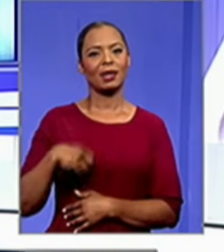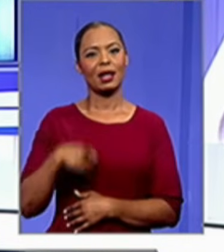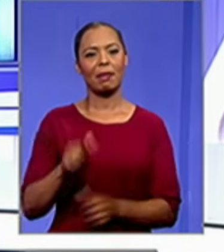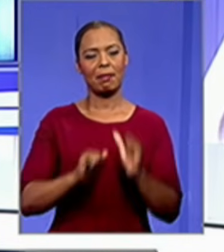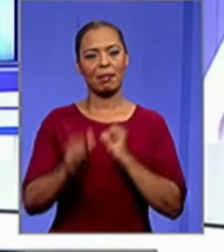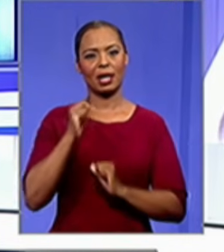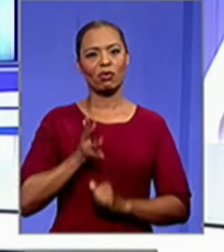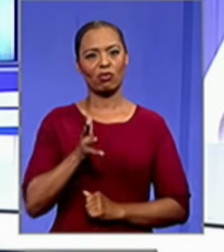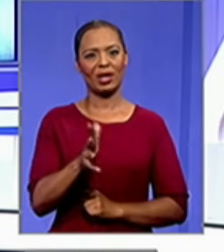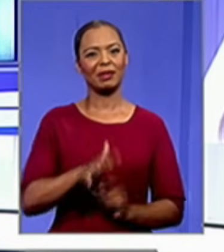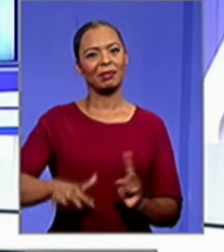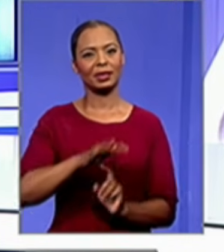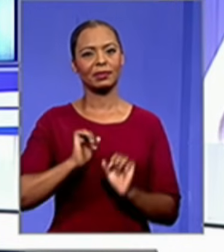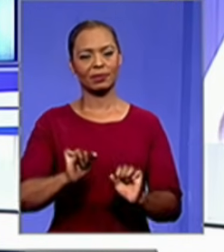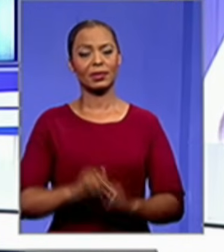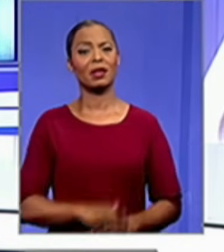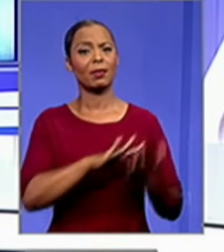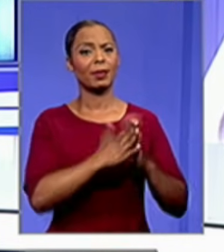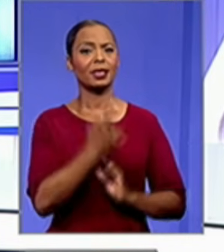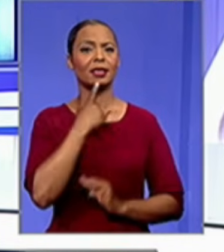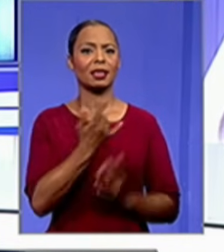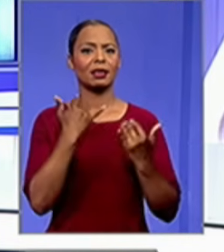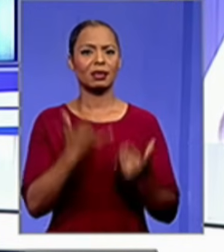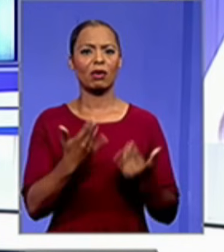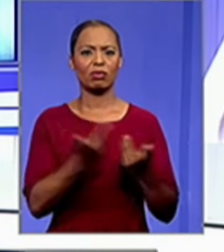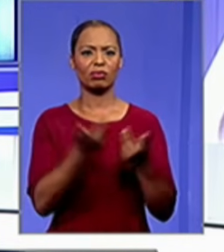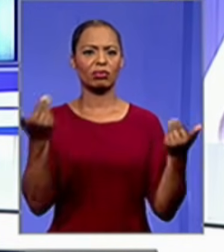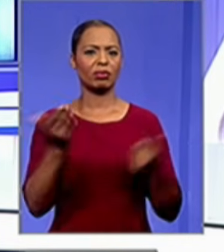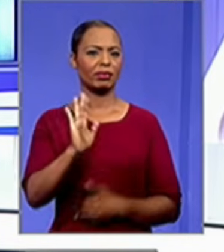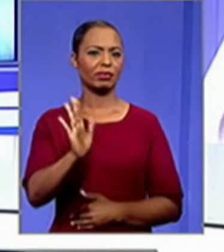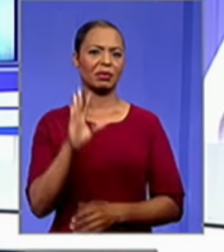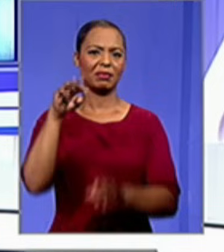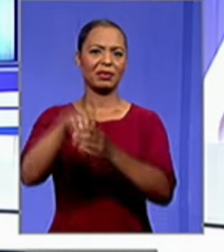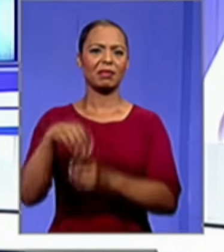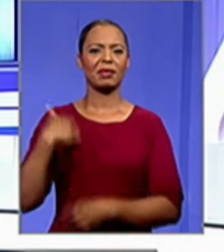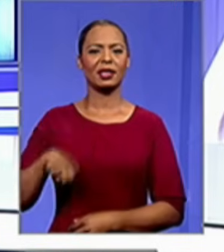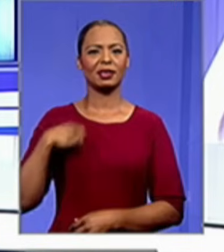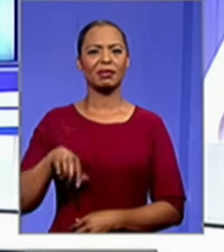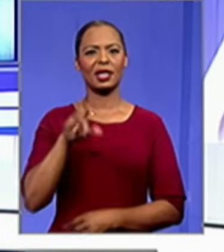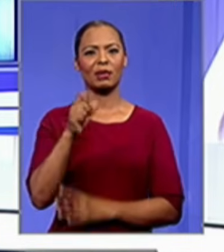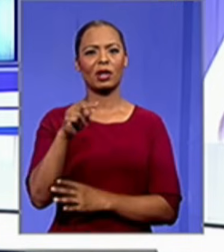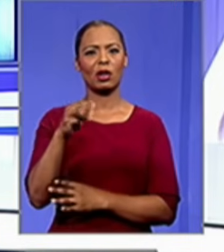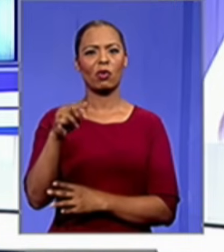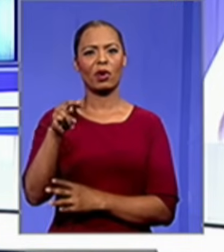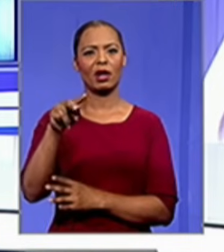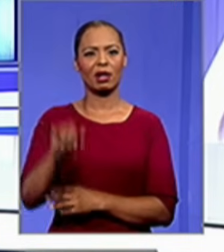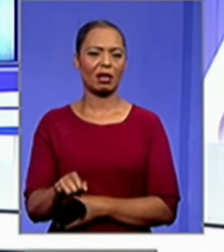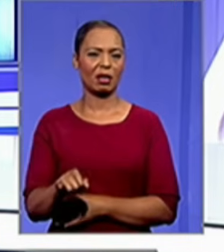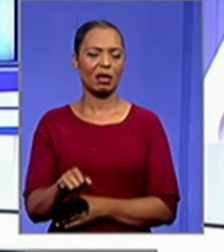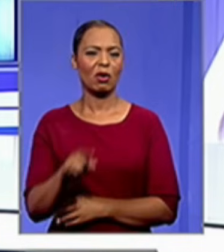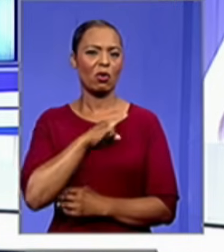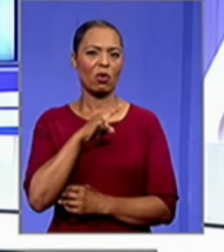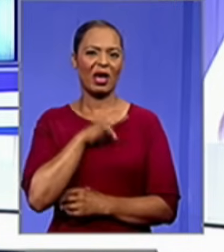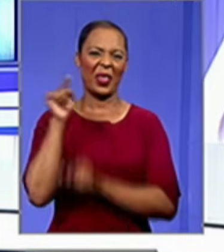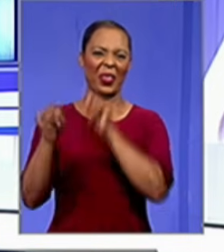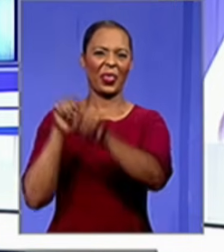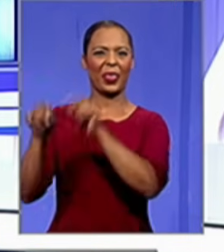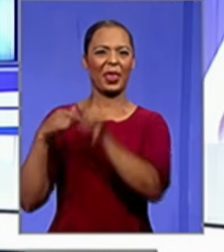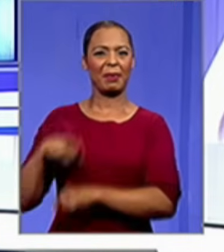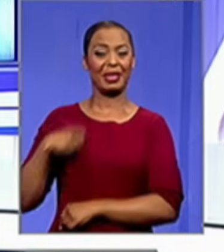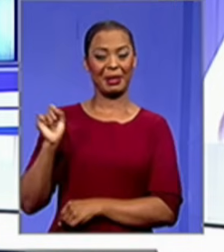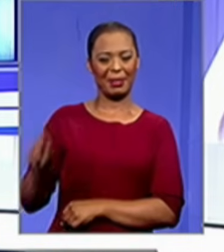bona badudi ba re ba nyaka gore ba sehlwe e le karolo ya masepala wa selegae wa Mogalakwena bjalo ka ge ba latofatša